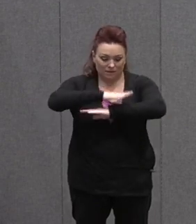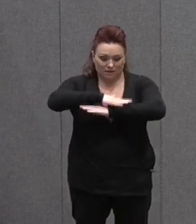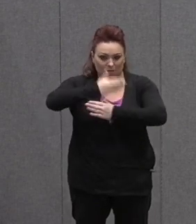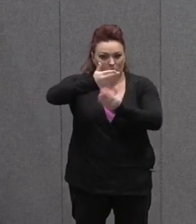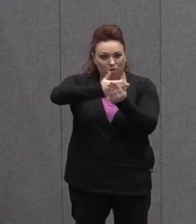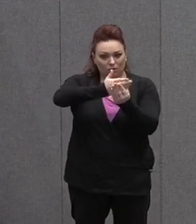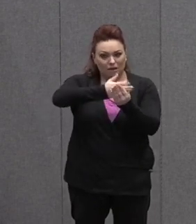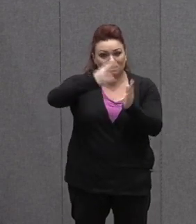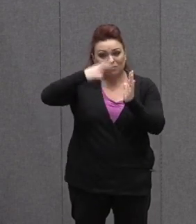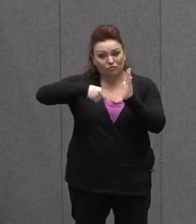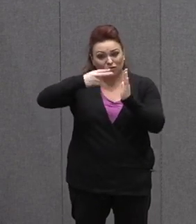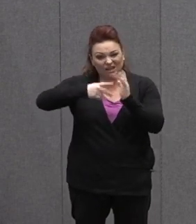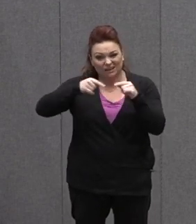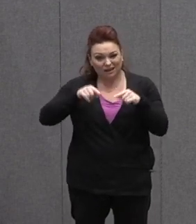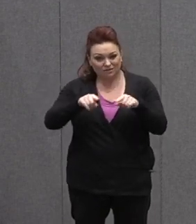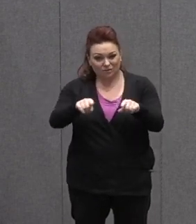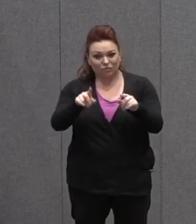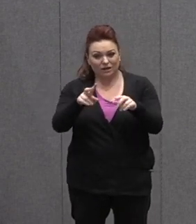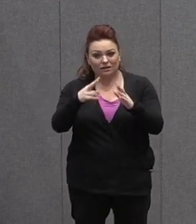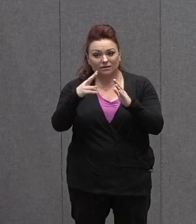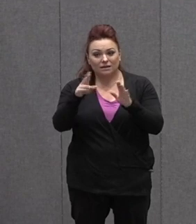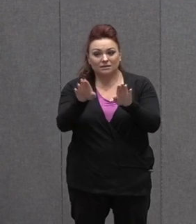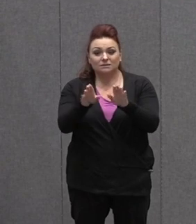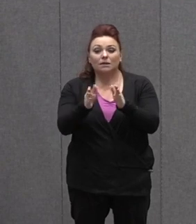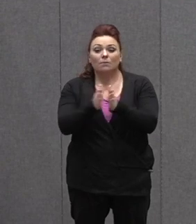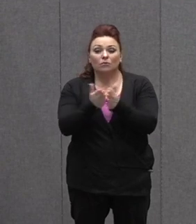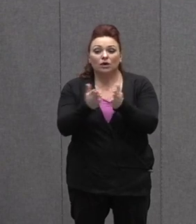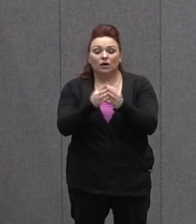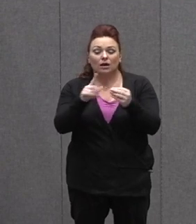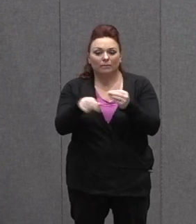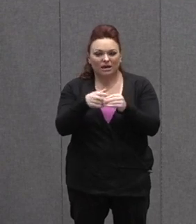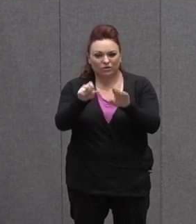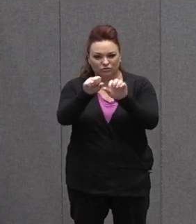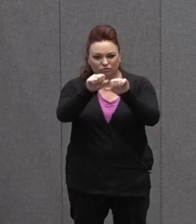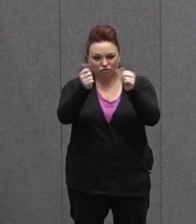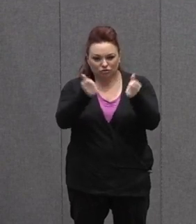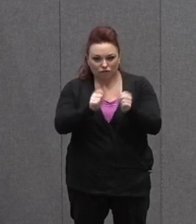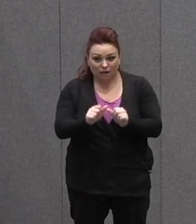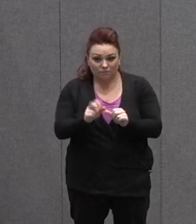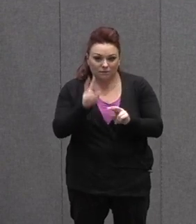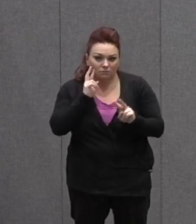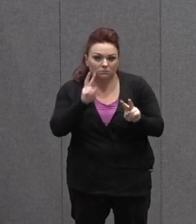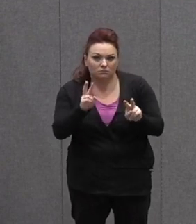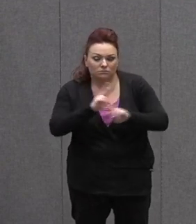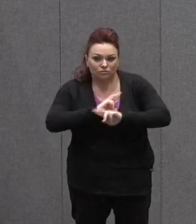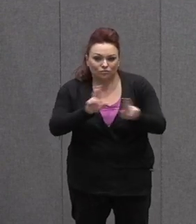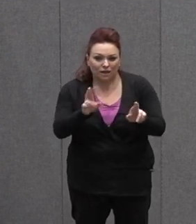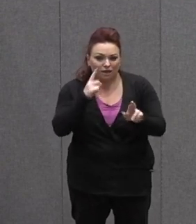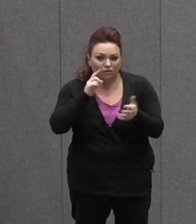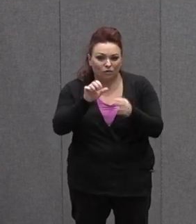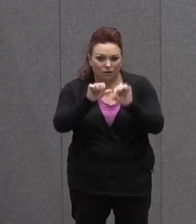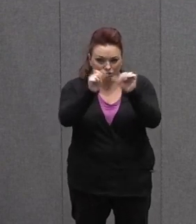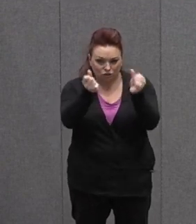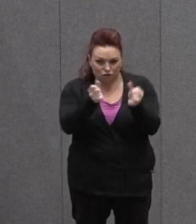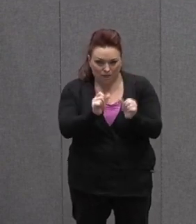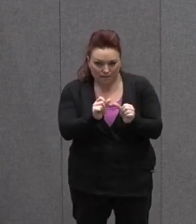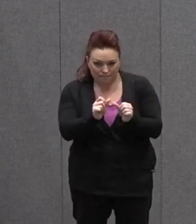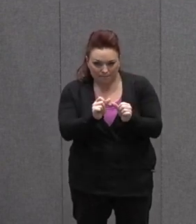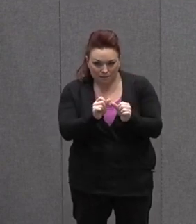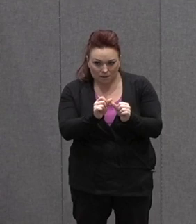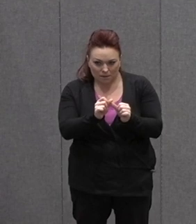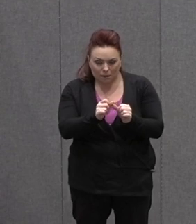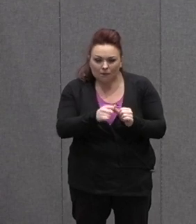know that I'm reading this book about shapes too, I'm always on the lookout for shapes. I become like a